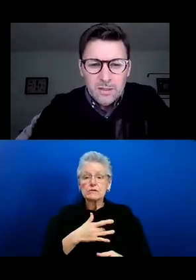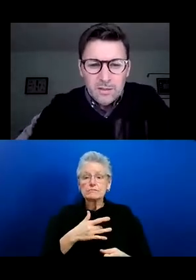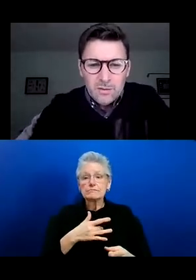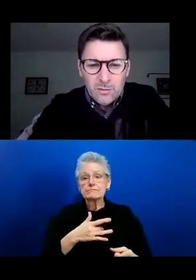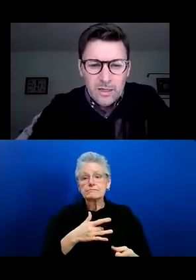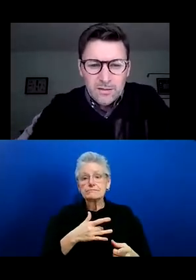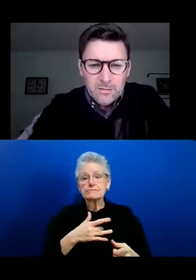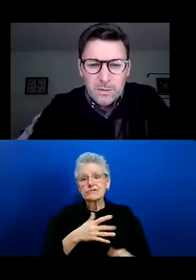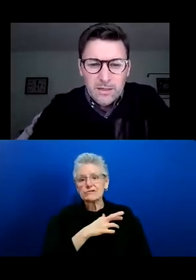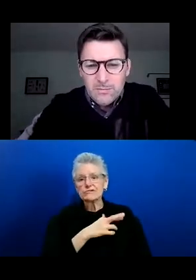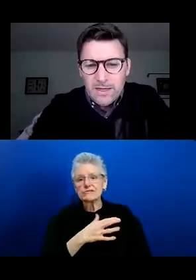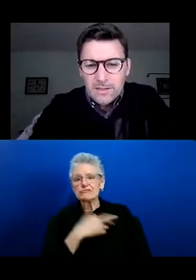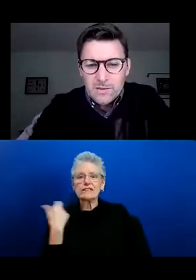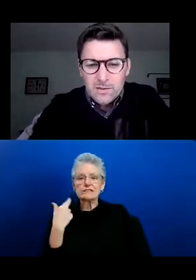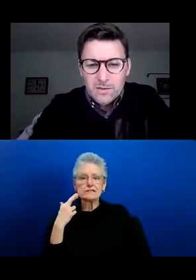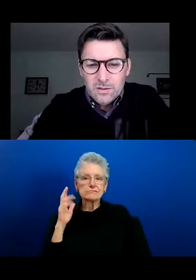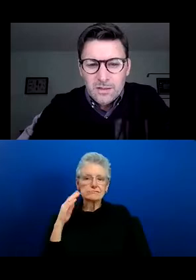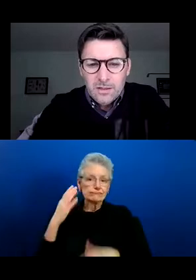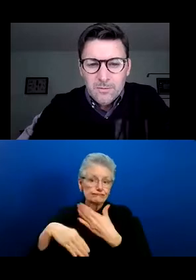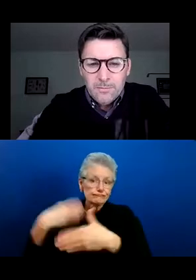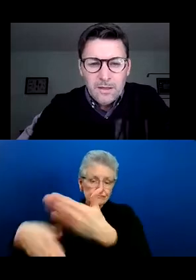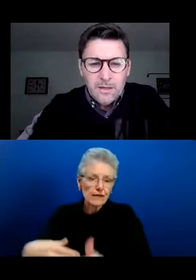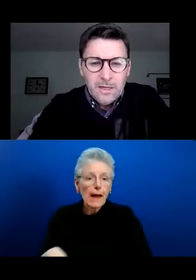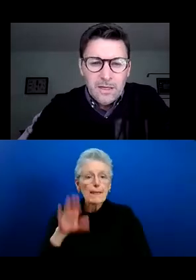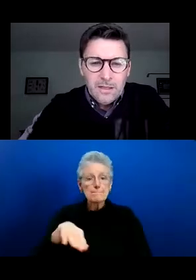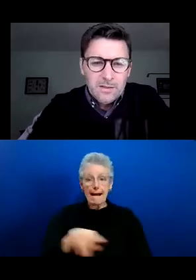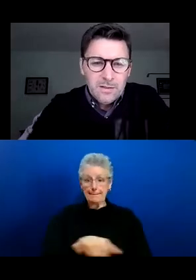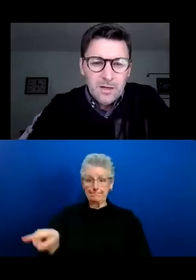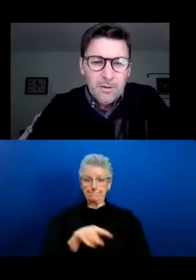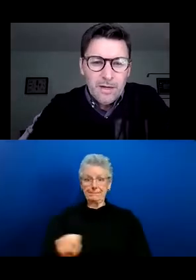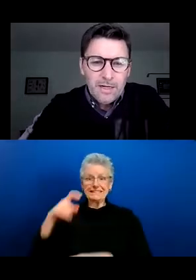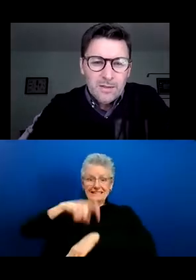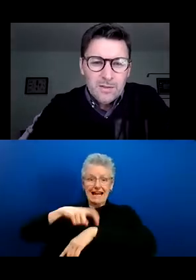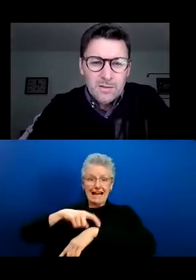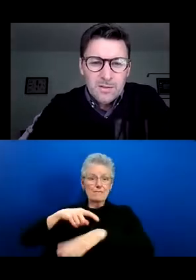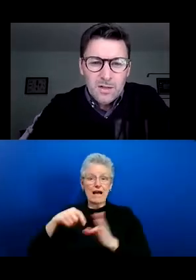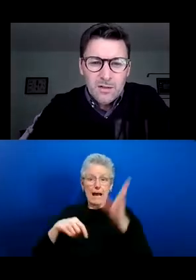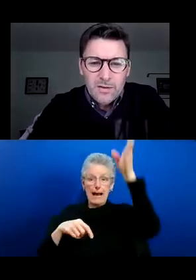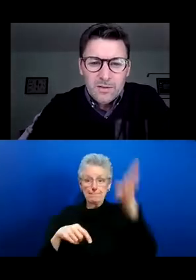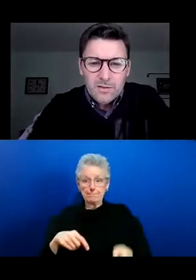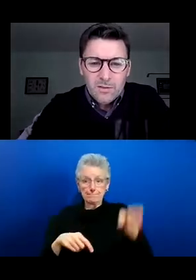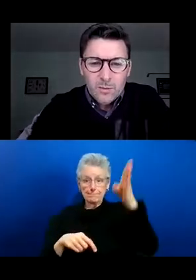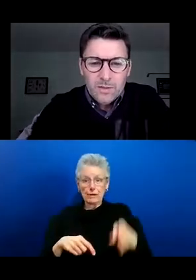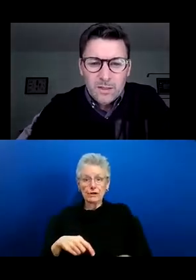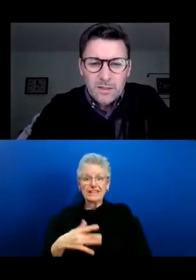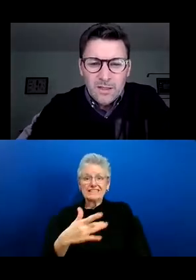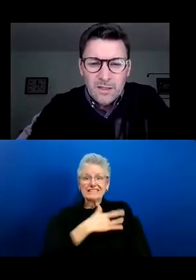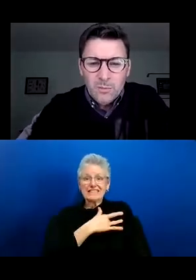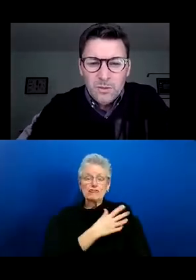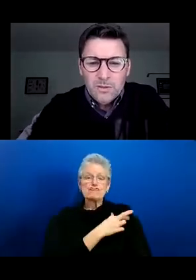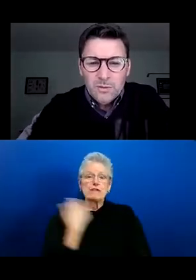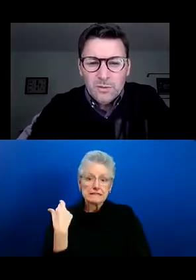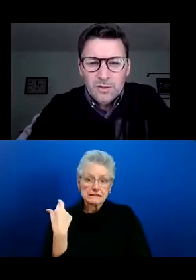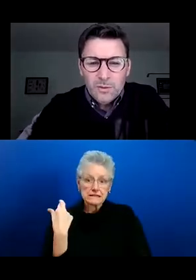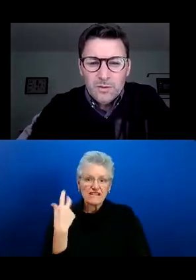time. So on this bottom axis here is time, and on this upper axis is cardiovascular risk. And